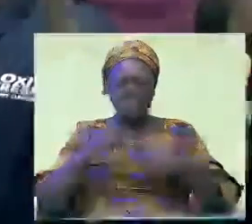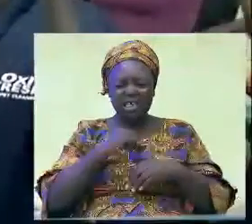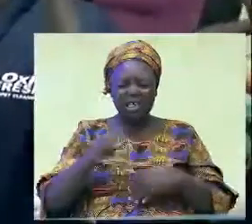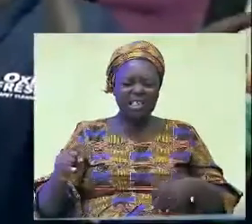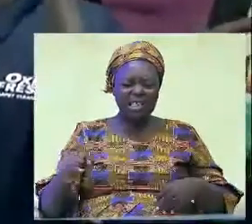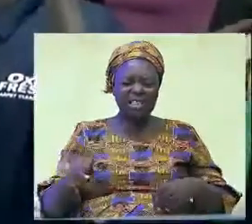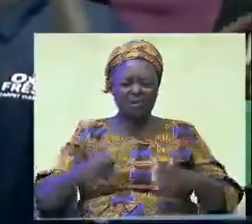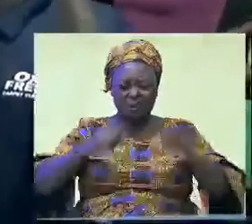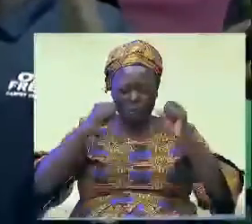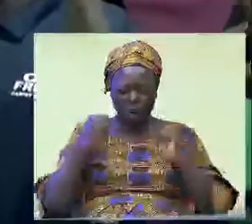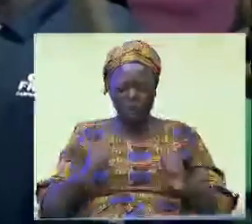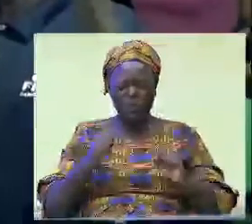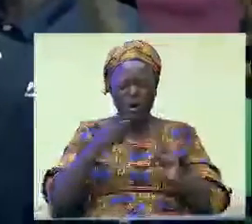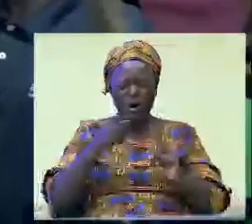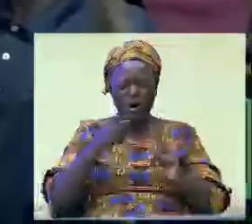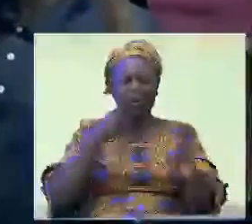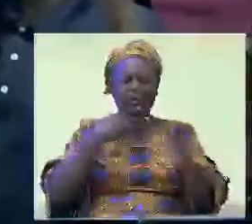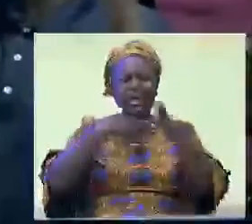name.